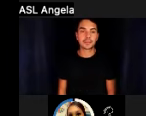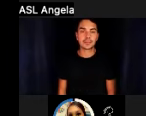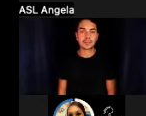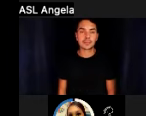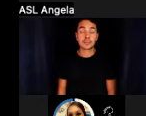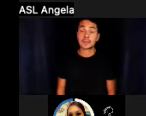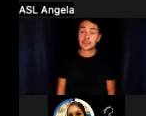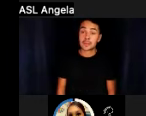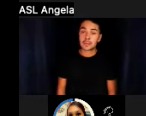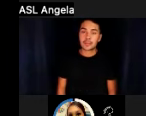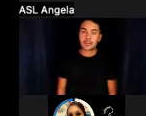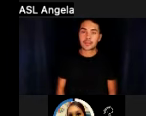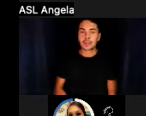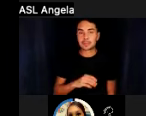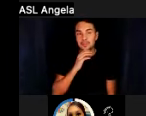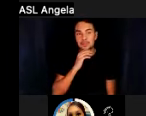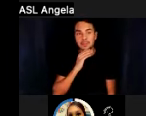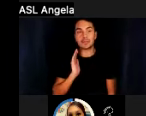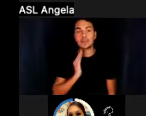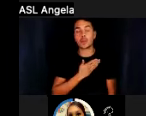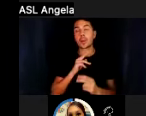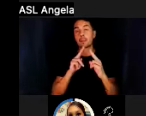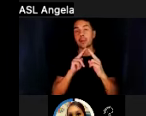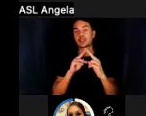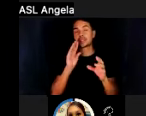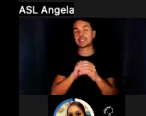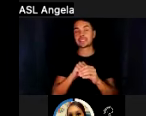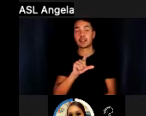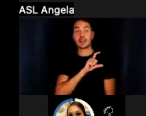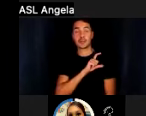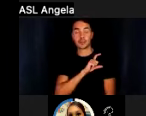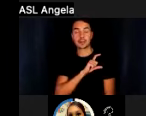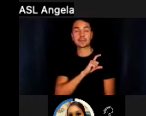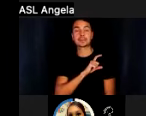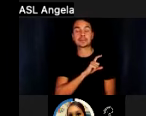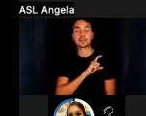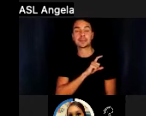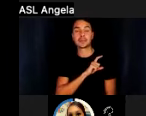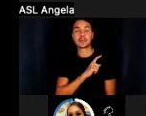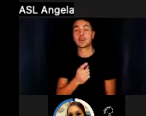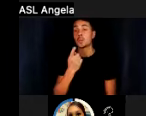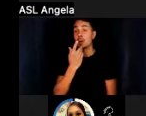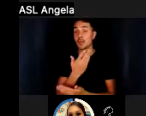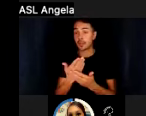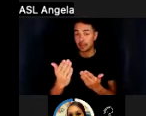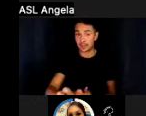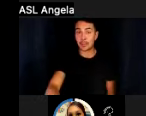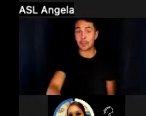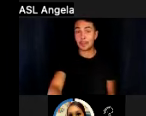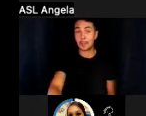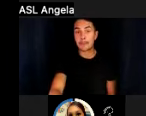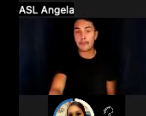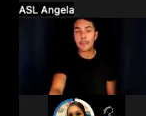So with our partners in law enforcement, one of the ways, the thinking